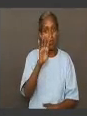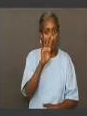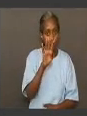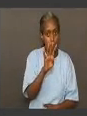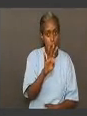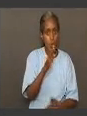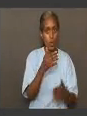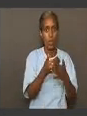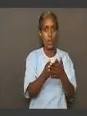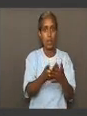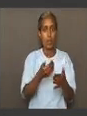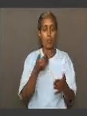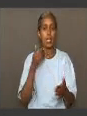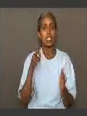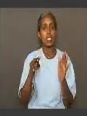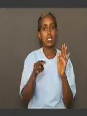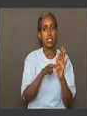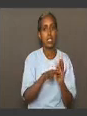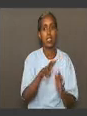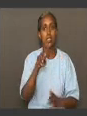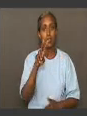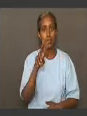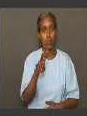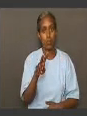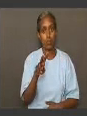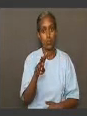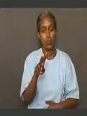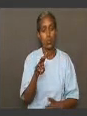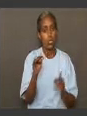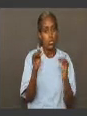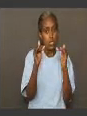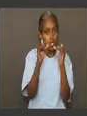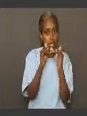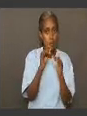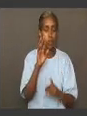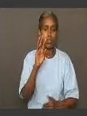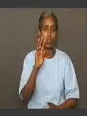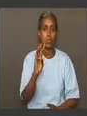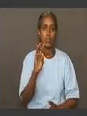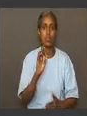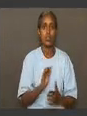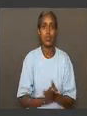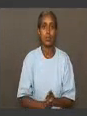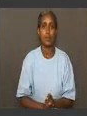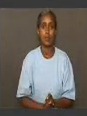4 minus -2, which equals 6.